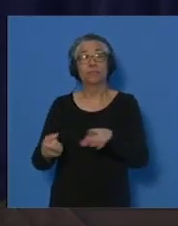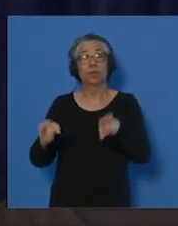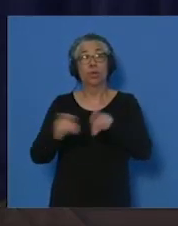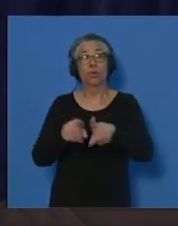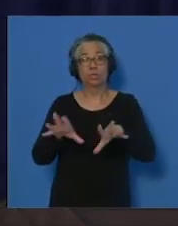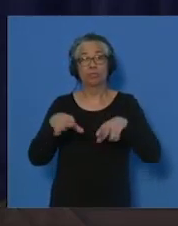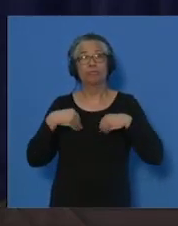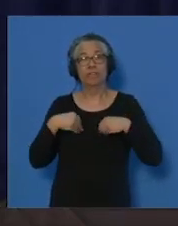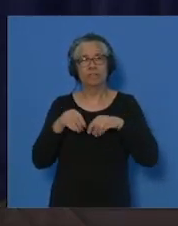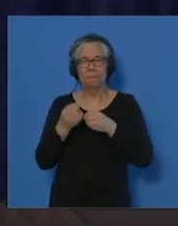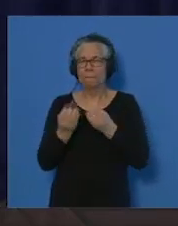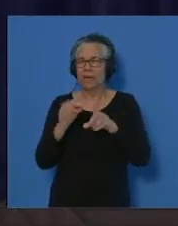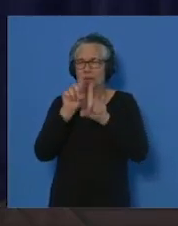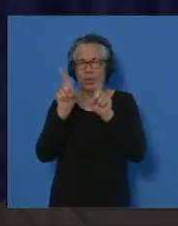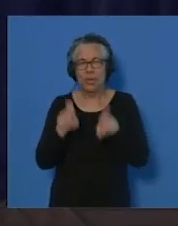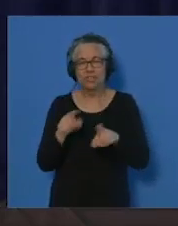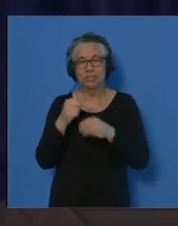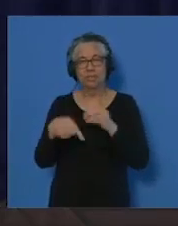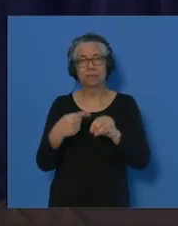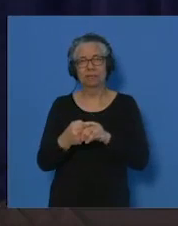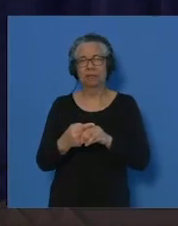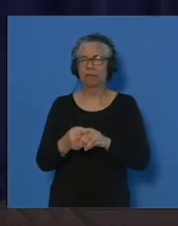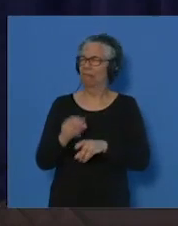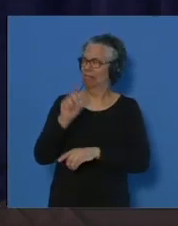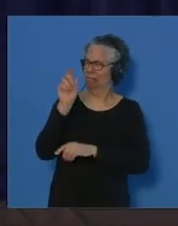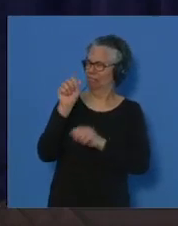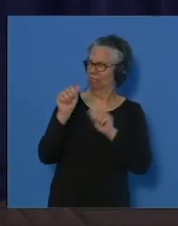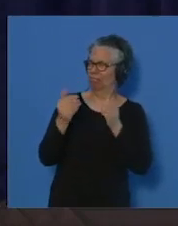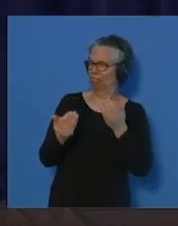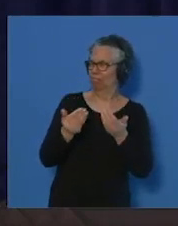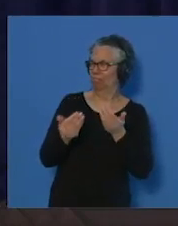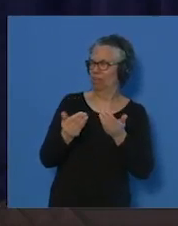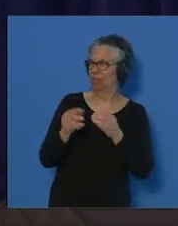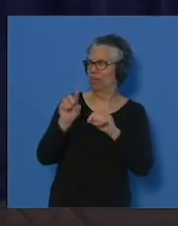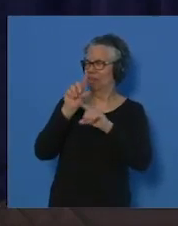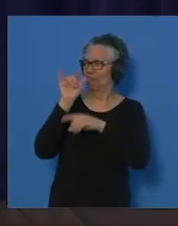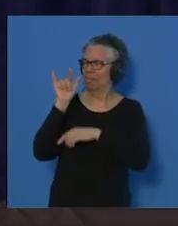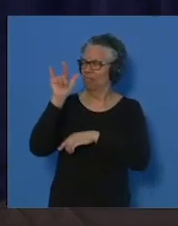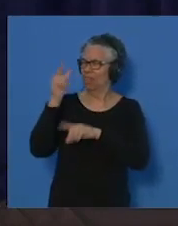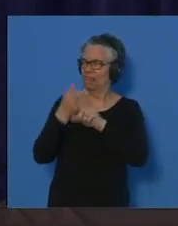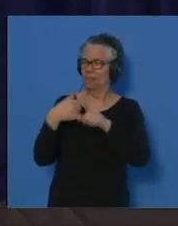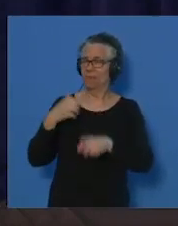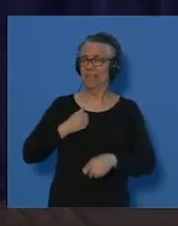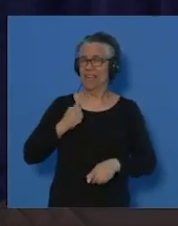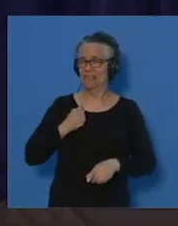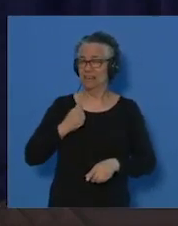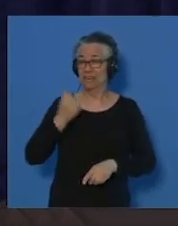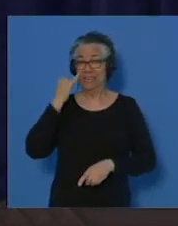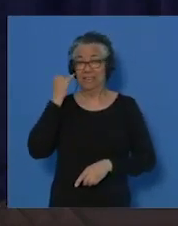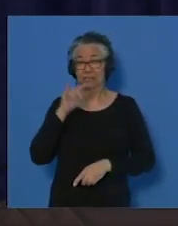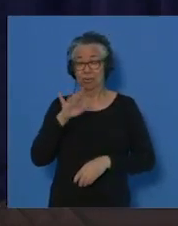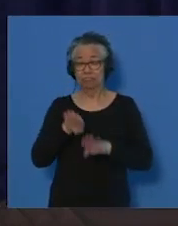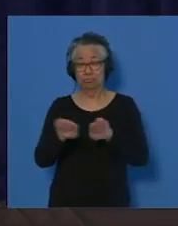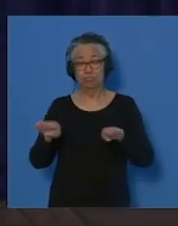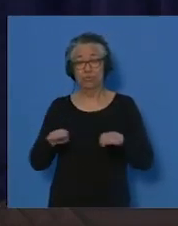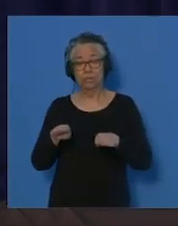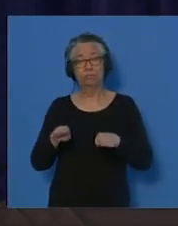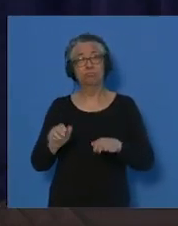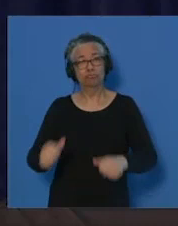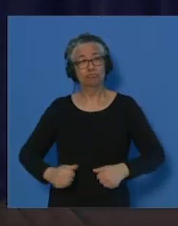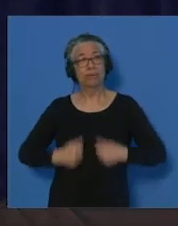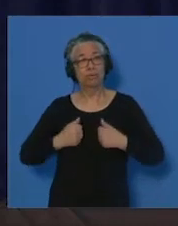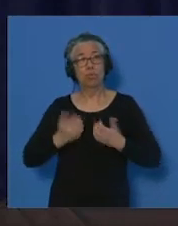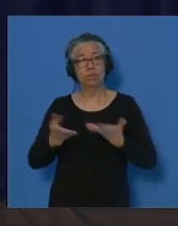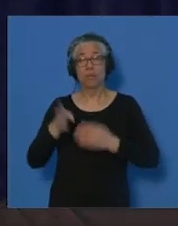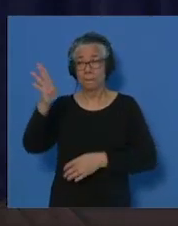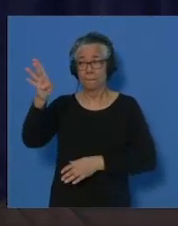received a number of questions about a possible flight from Canada. If you are a Bermuda resident looking to return home from Canada, you can go